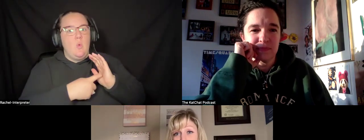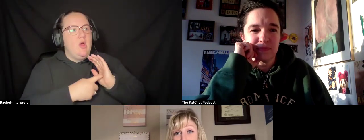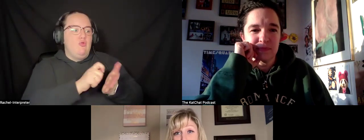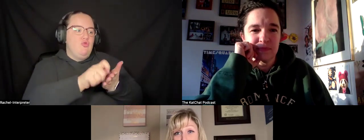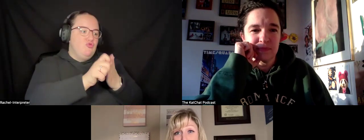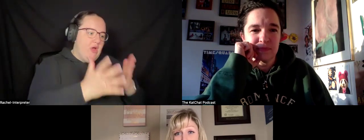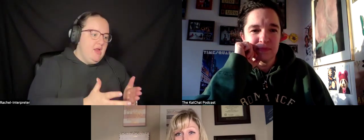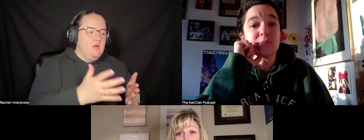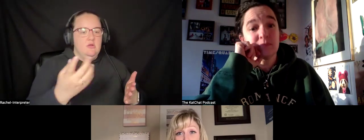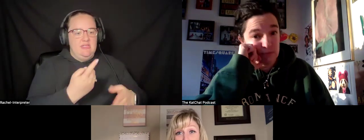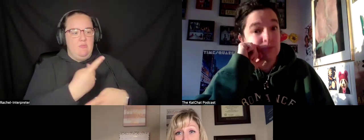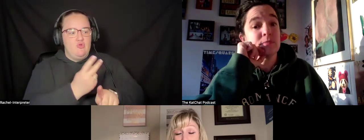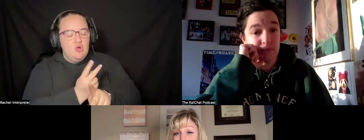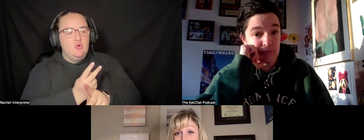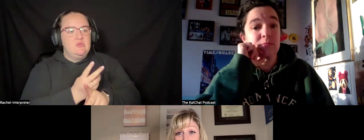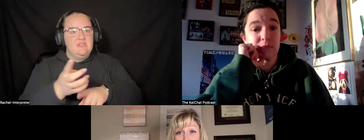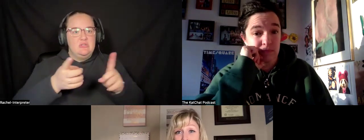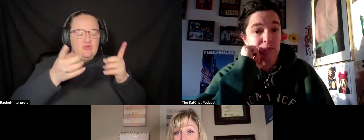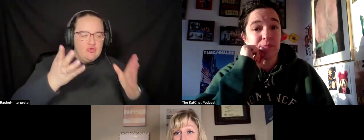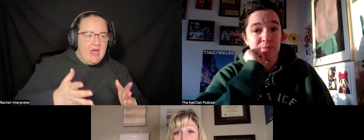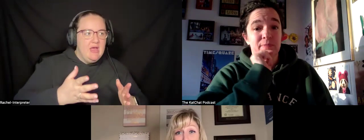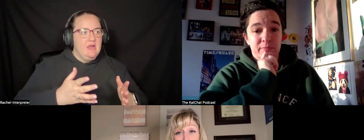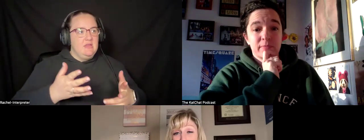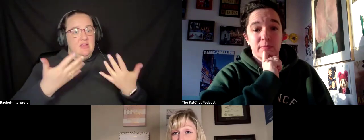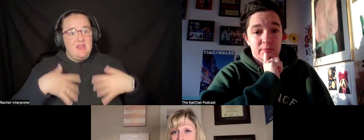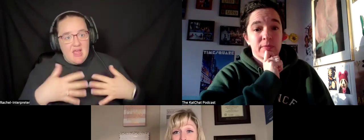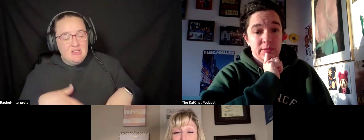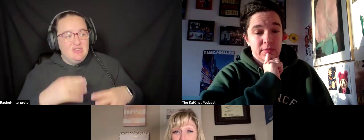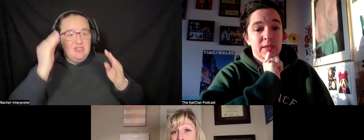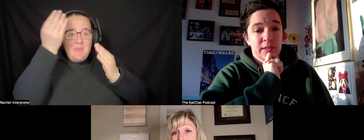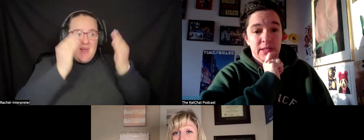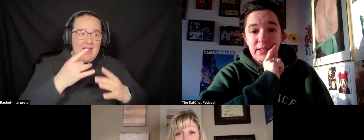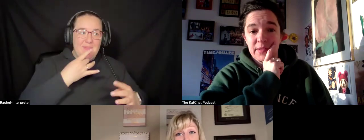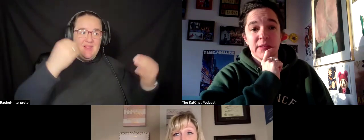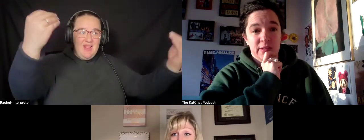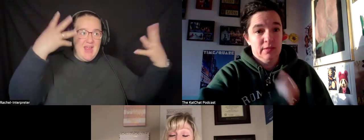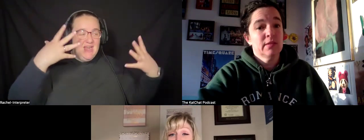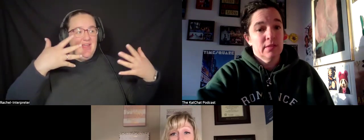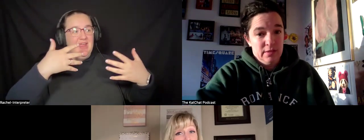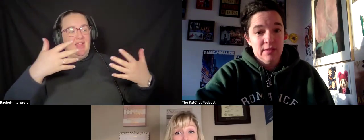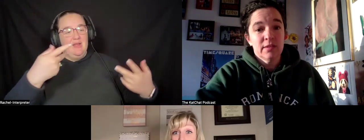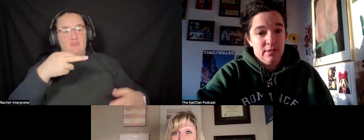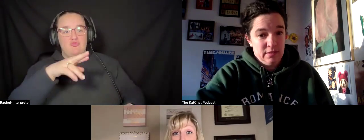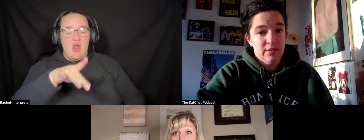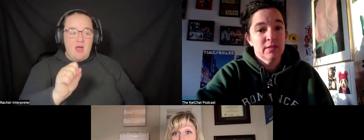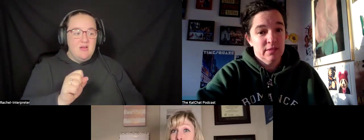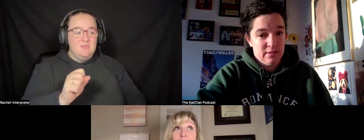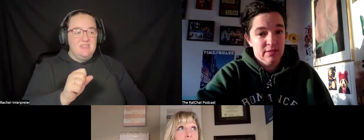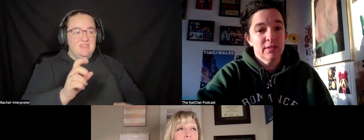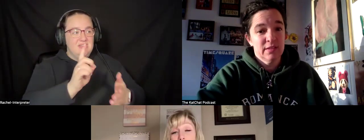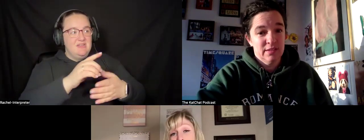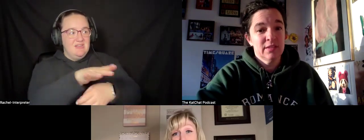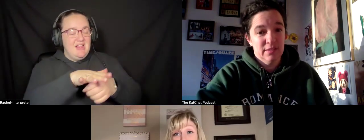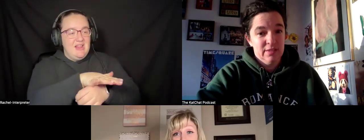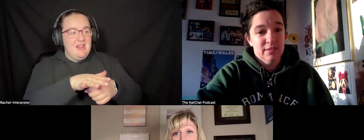someone has to produce it, someone has to direct it, someone has to do costumes for it, makeup, lighting, props, set design, all the things,